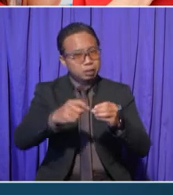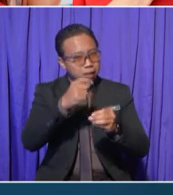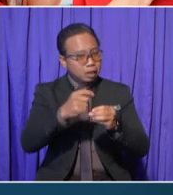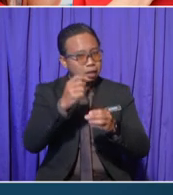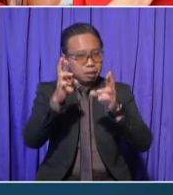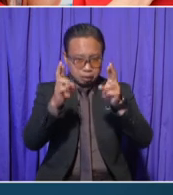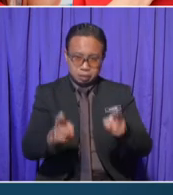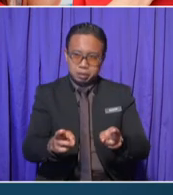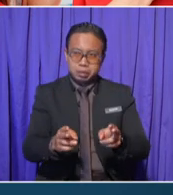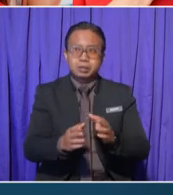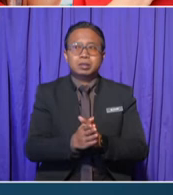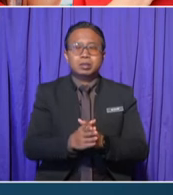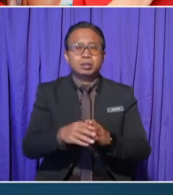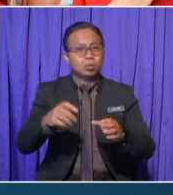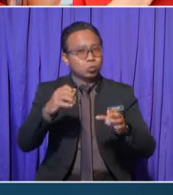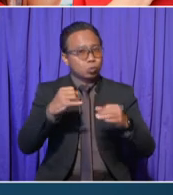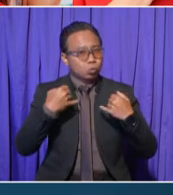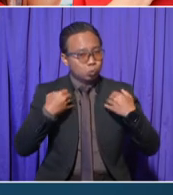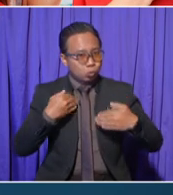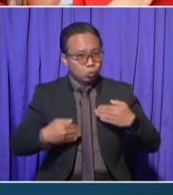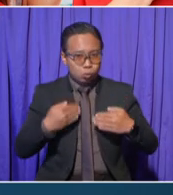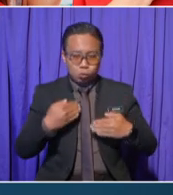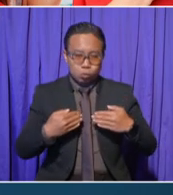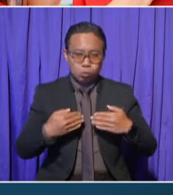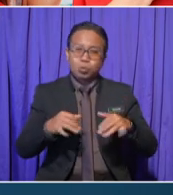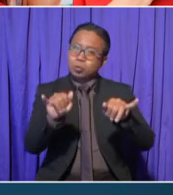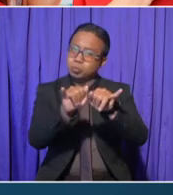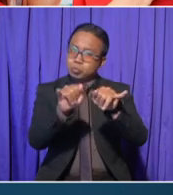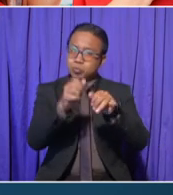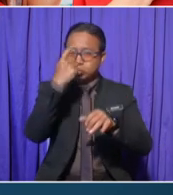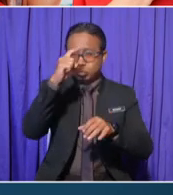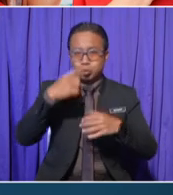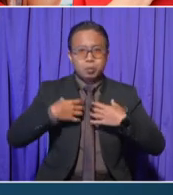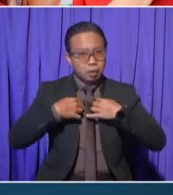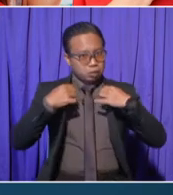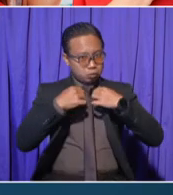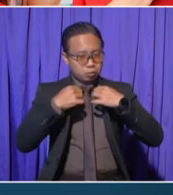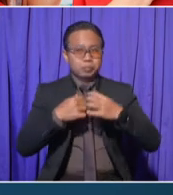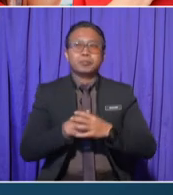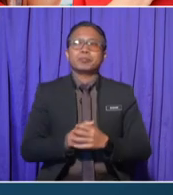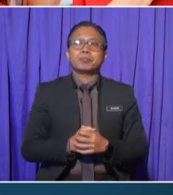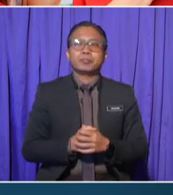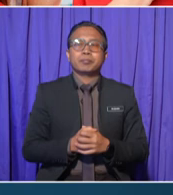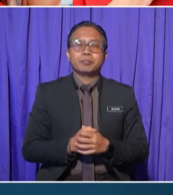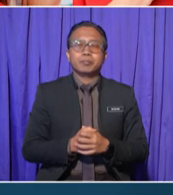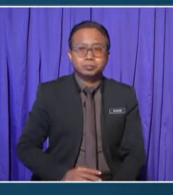measures body parts for the better fittings of clothes.